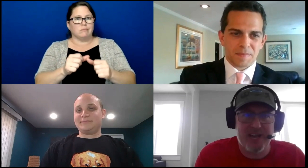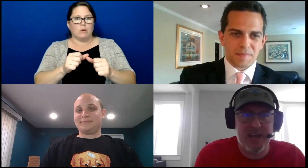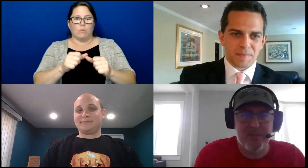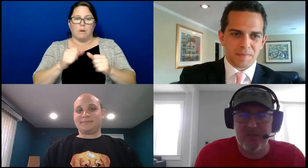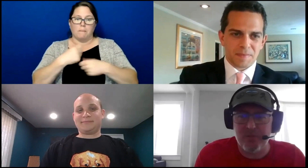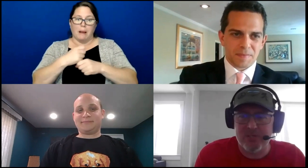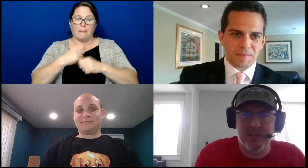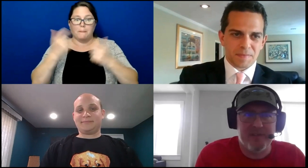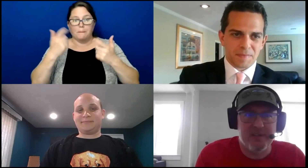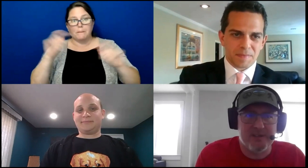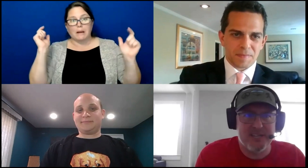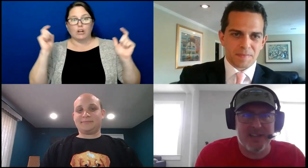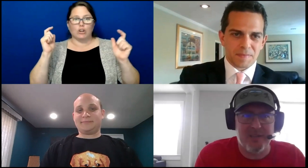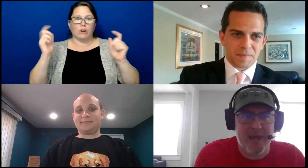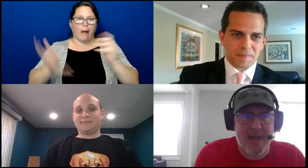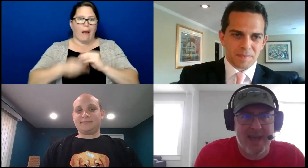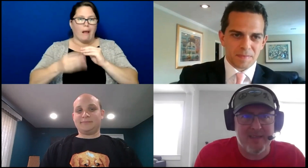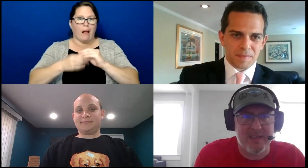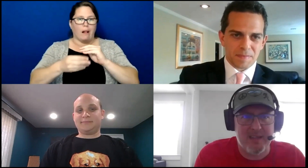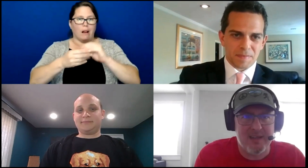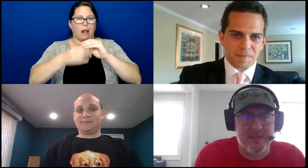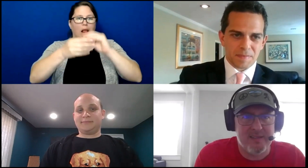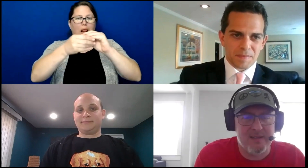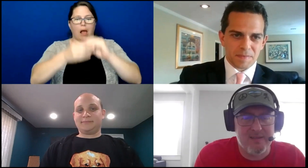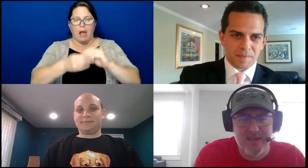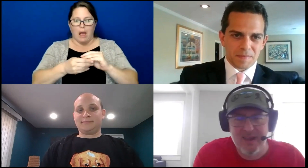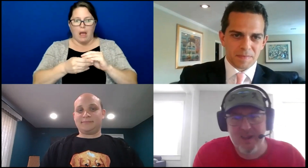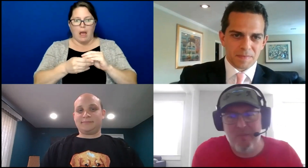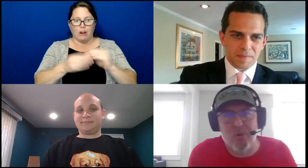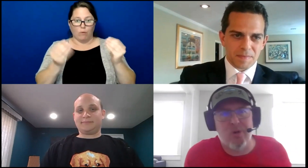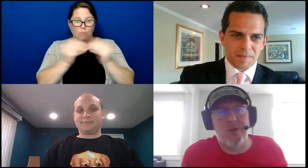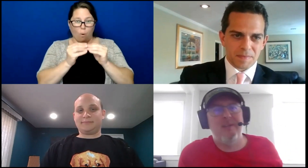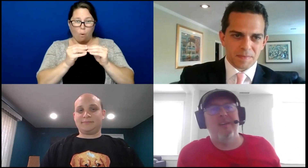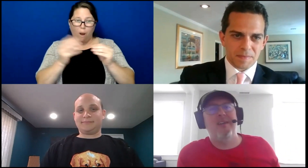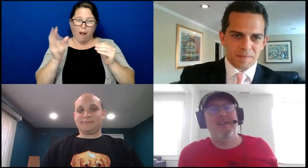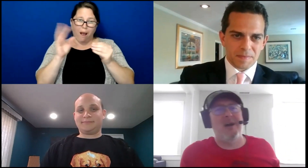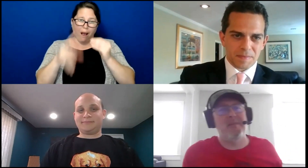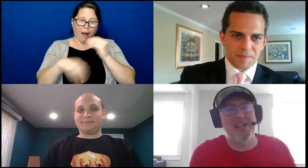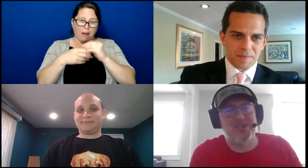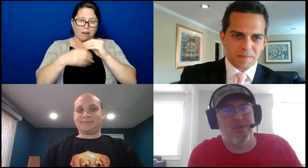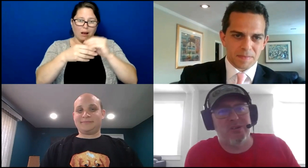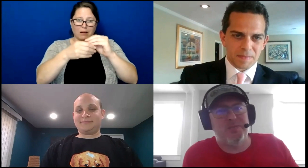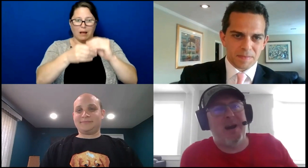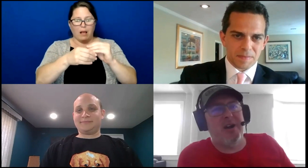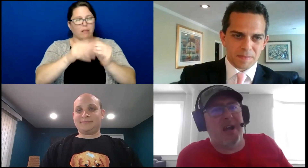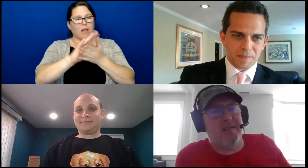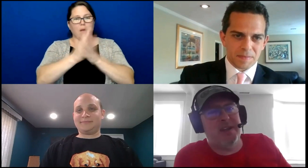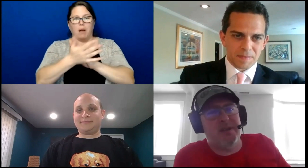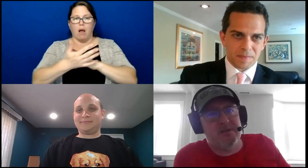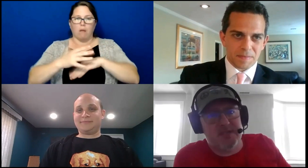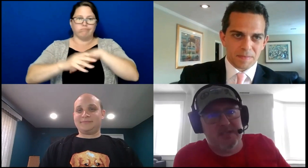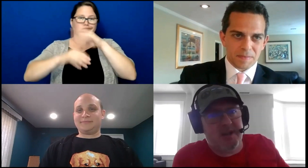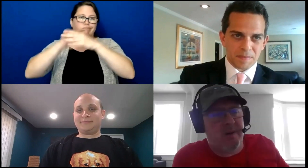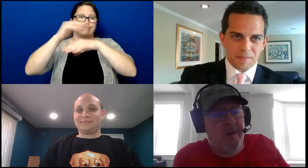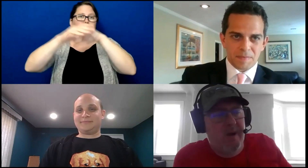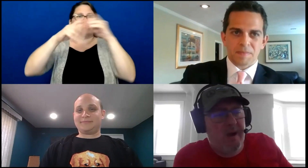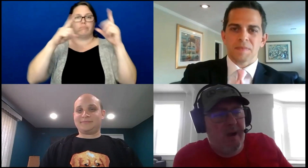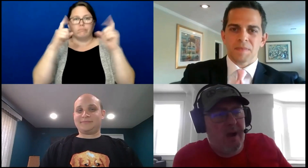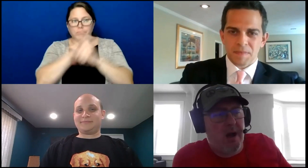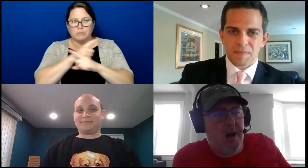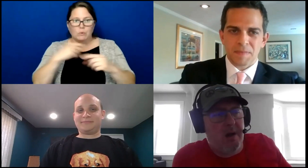all the time, and the more stuff you stick in the bag, the more computational horsepower you have to use.